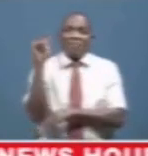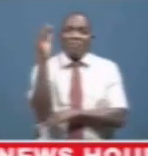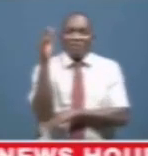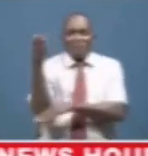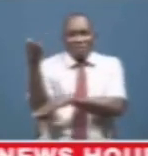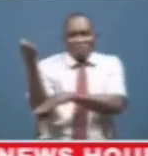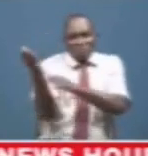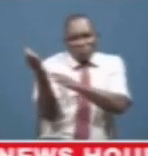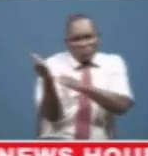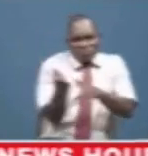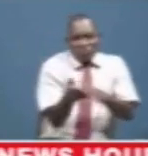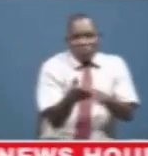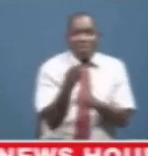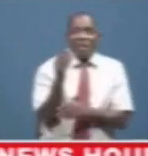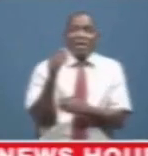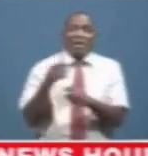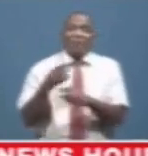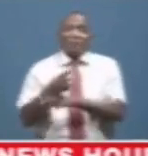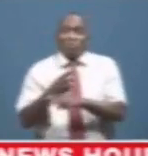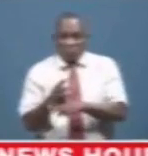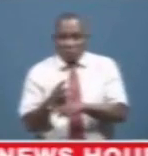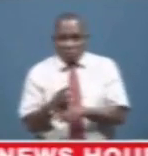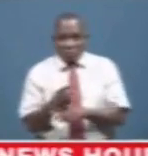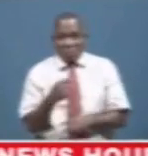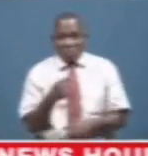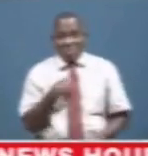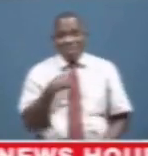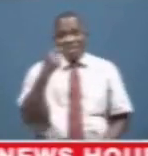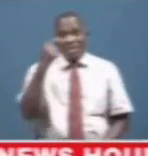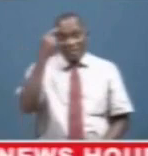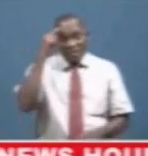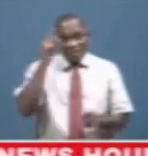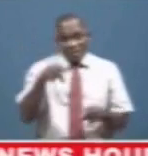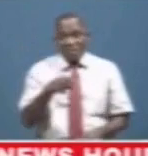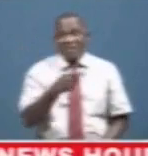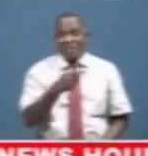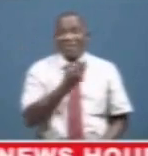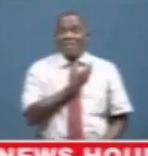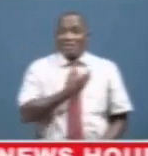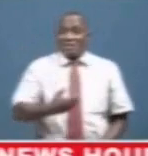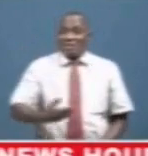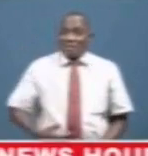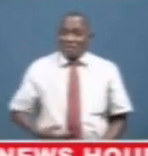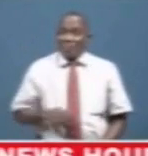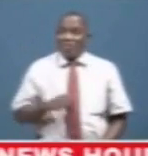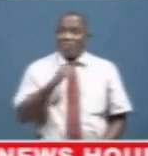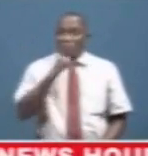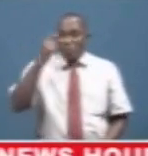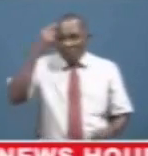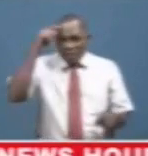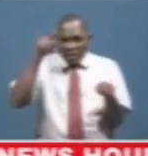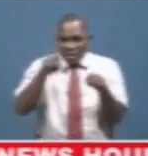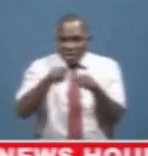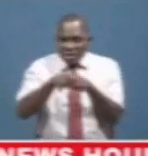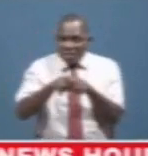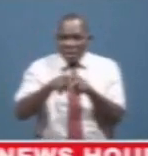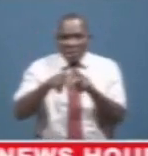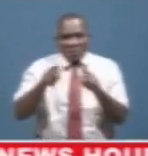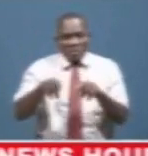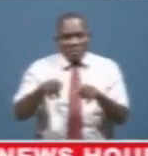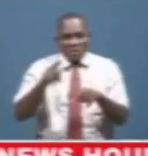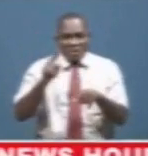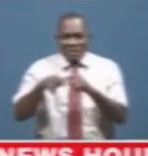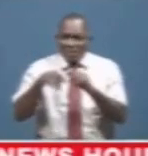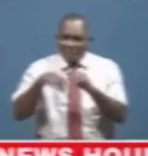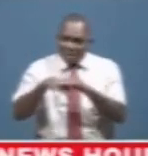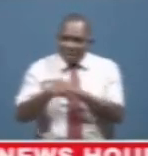said, be previous, I will make canama from some of my chimney. That's all Hino, I'm for so, and that's all Hino solitia. Mean Giddy